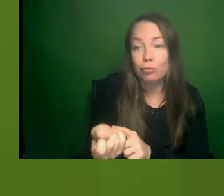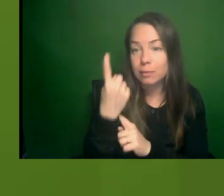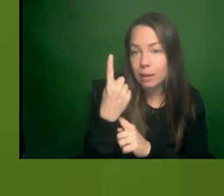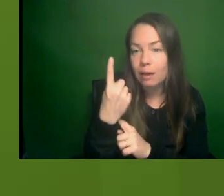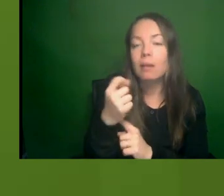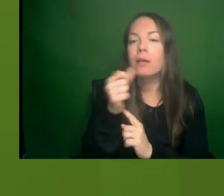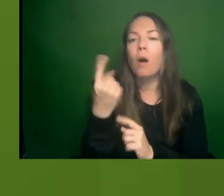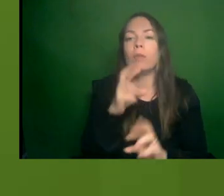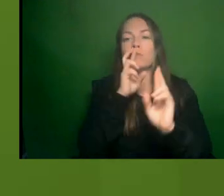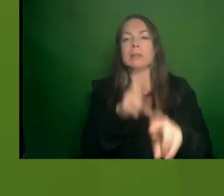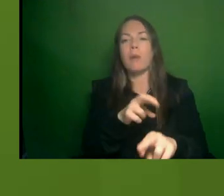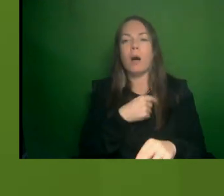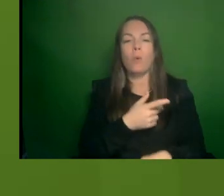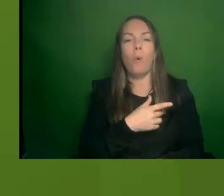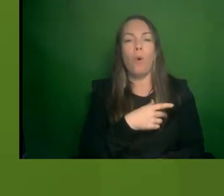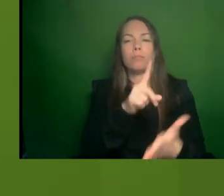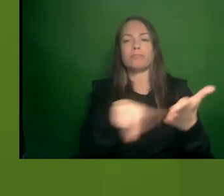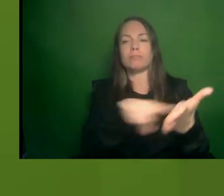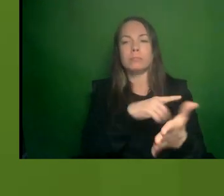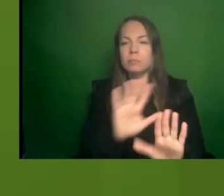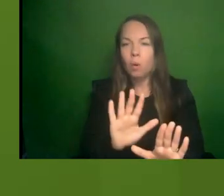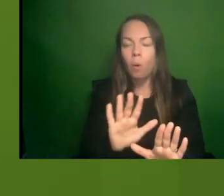to respond or rebut. We need to